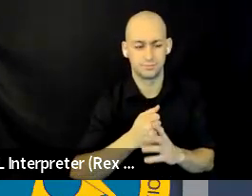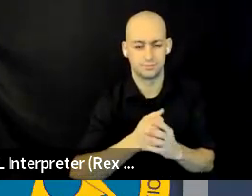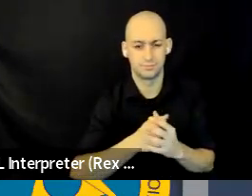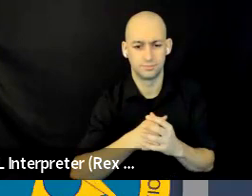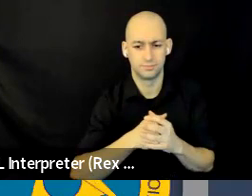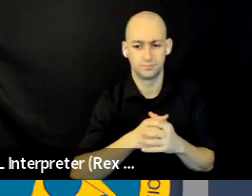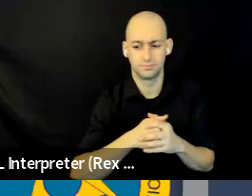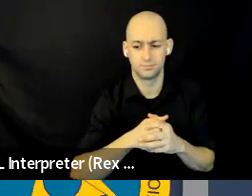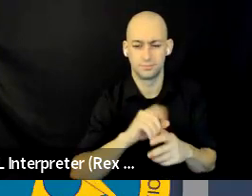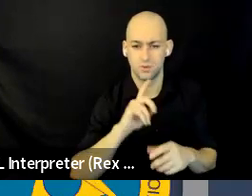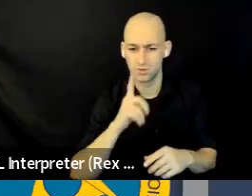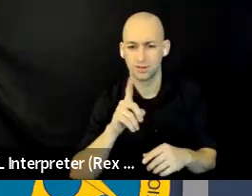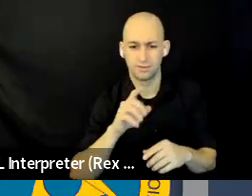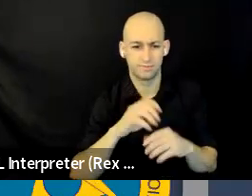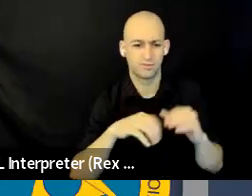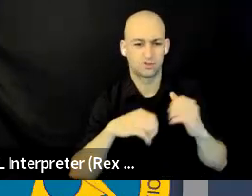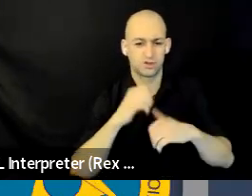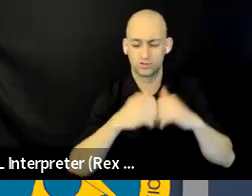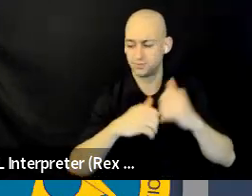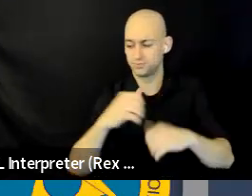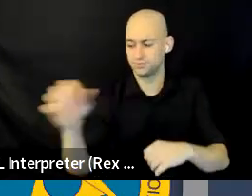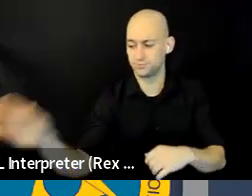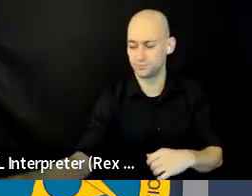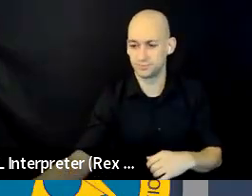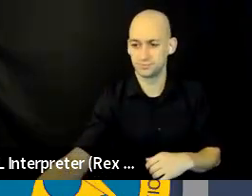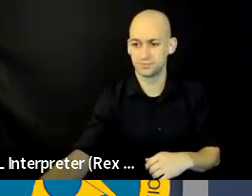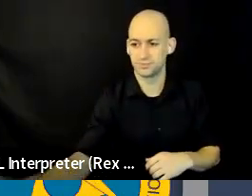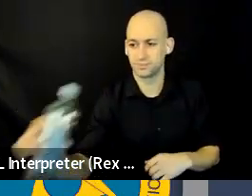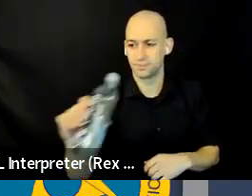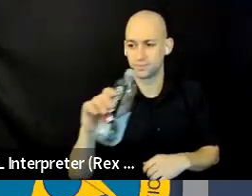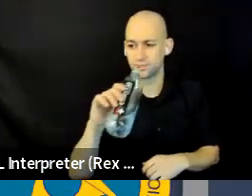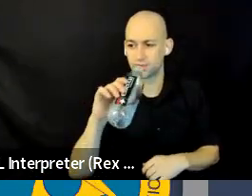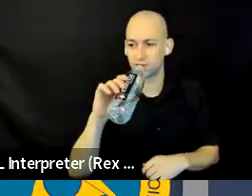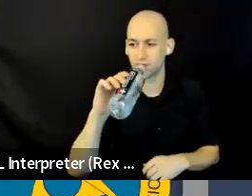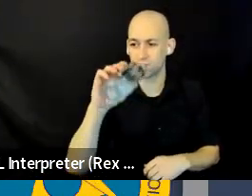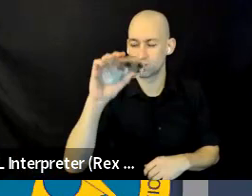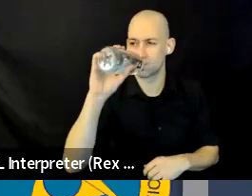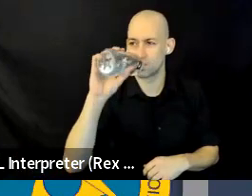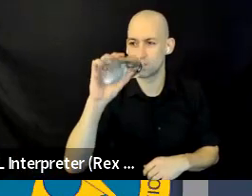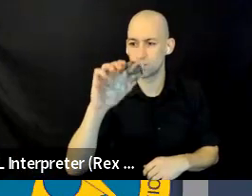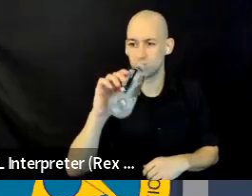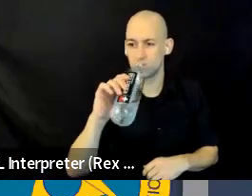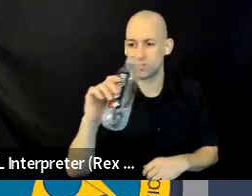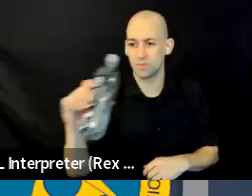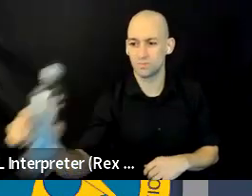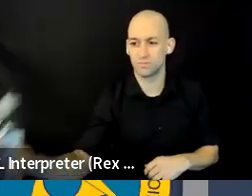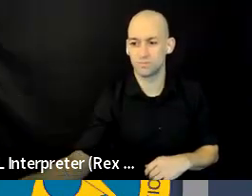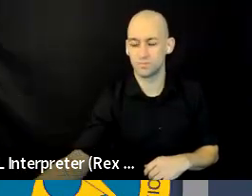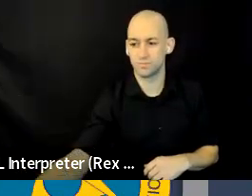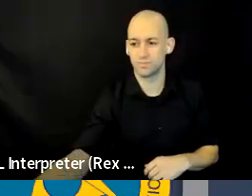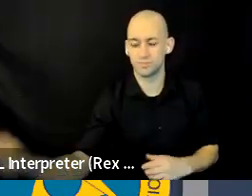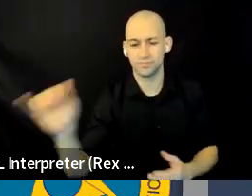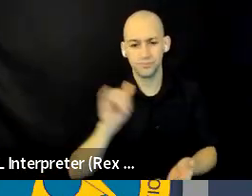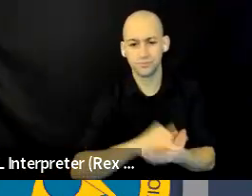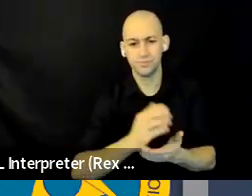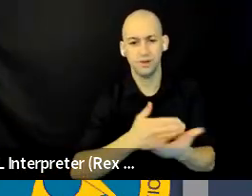our actual infrastructure. Sorry, I just totally had a brain miss there. So that is something that we will also explore in terms of